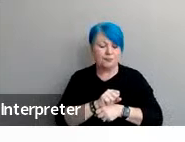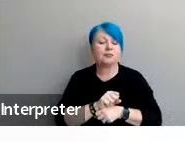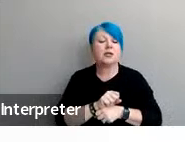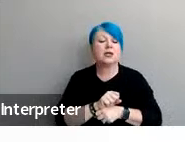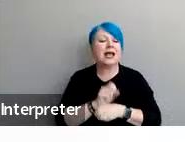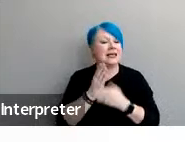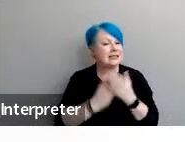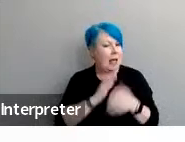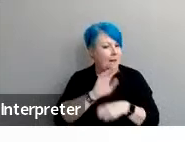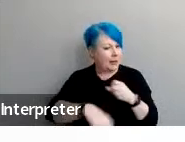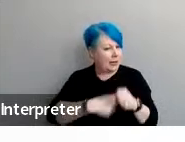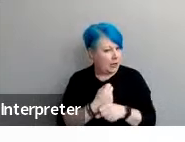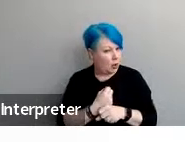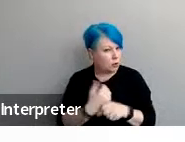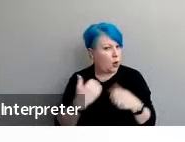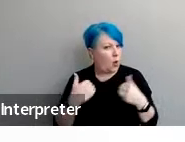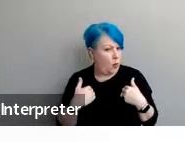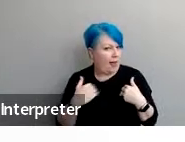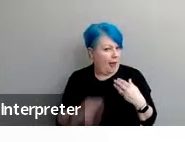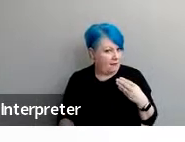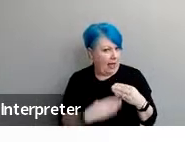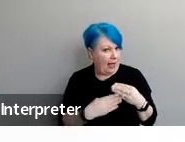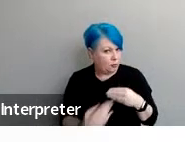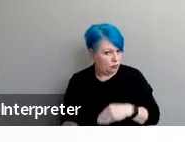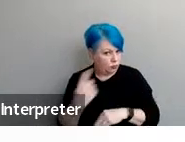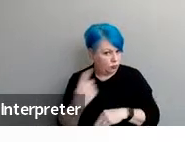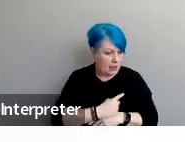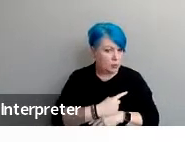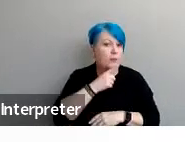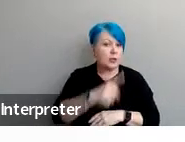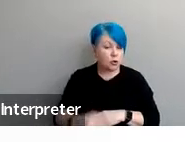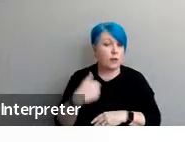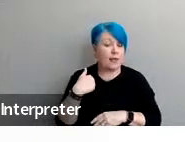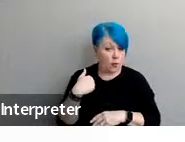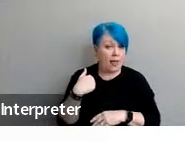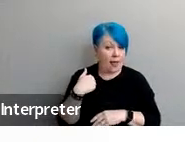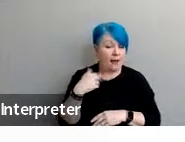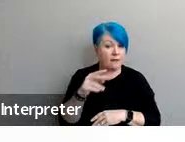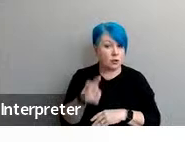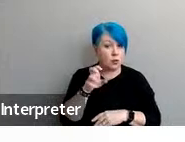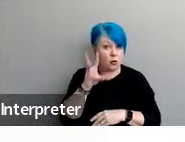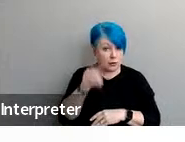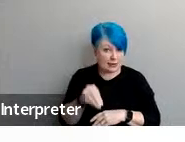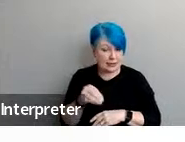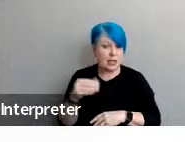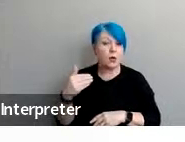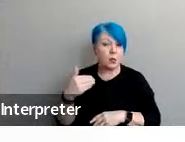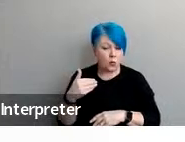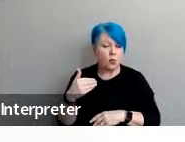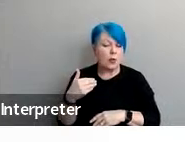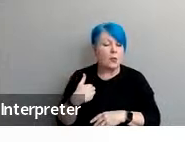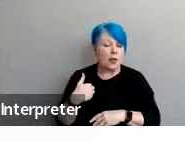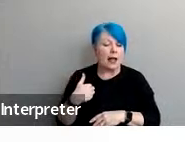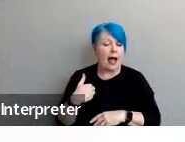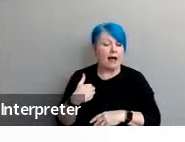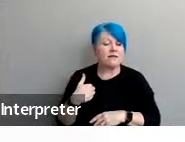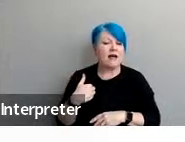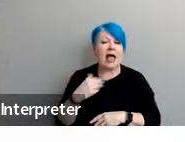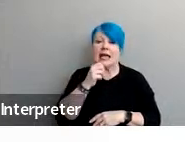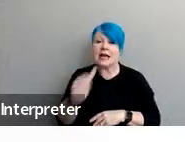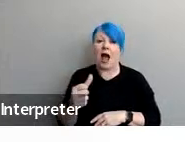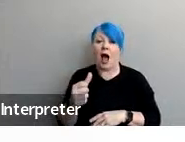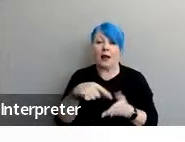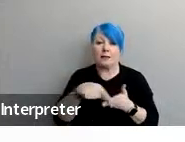Some of those years we have extra days. So in order to get us to 260, some years we have to do a